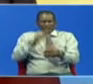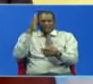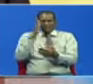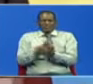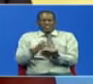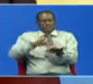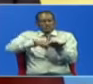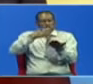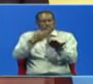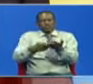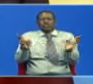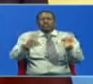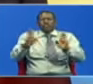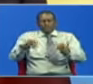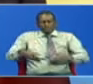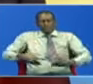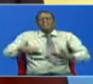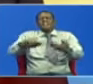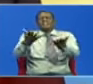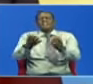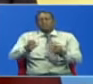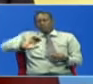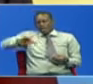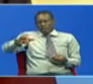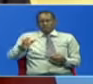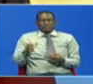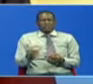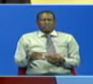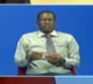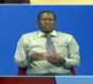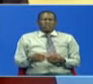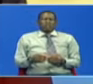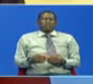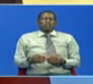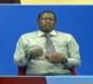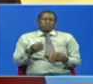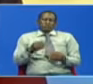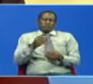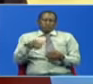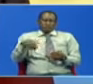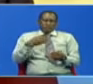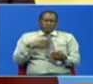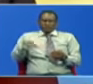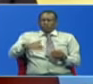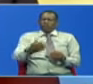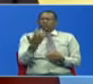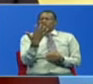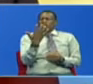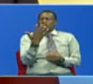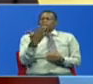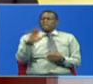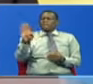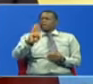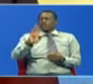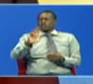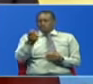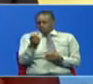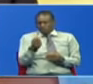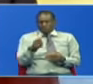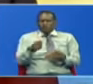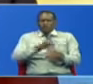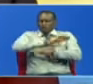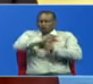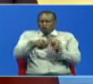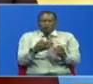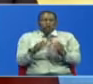resources have already been availed to this effect. There's a sum of about 5 billion Kenya shillings that you are all aware has